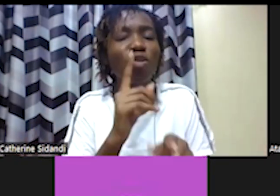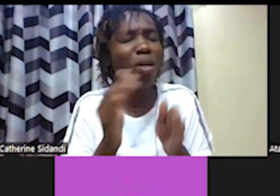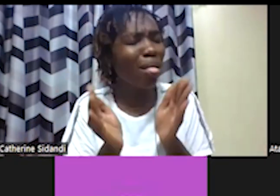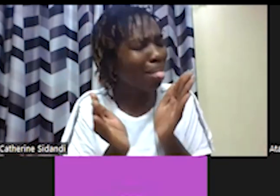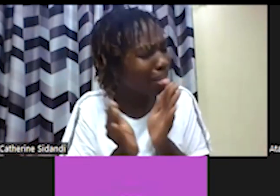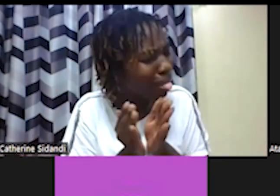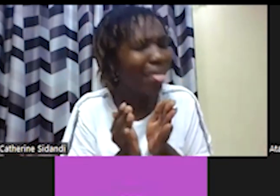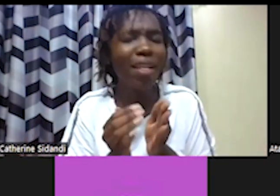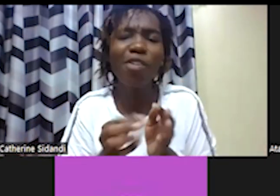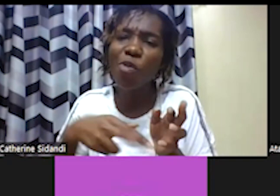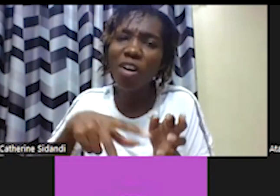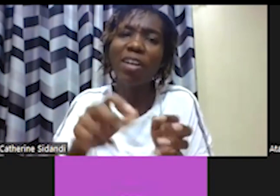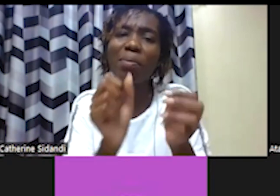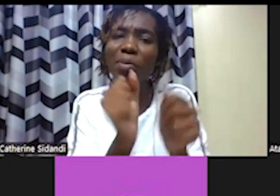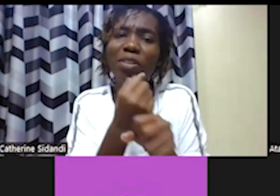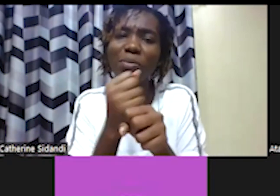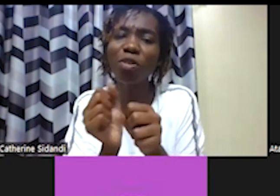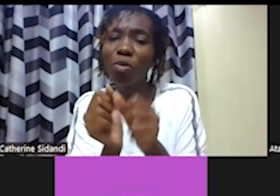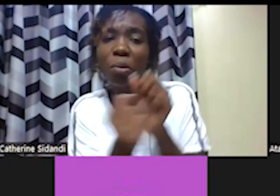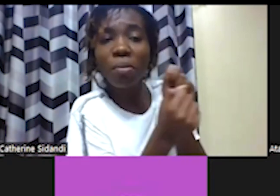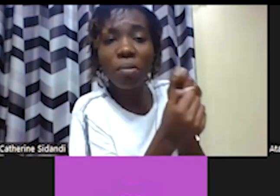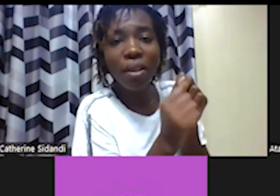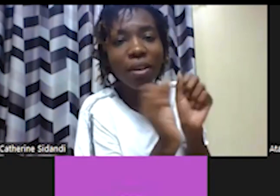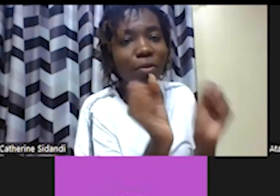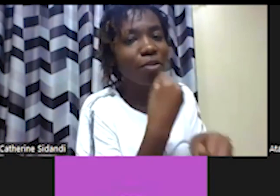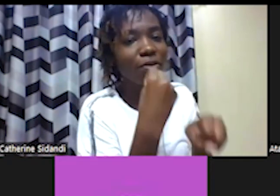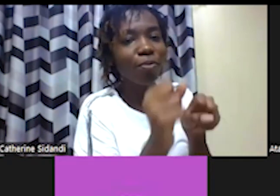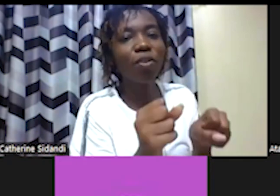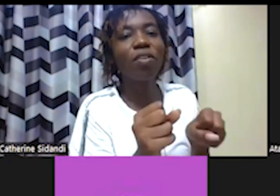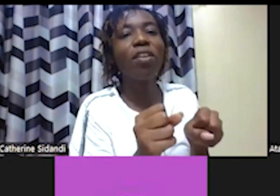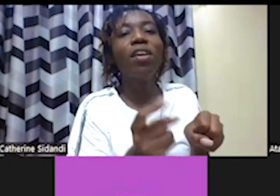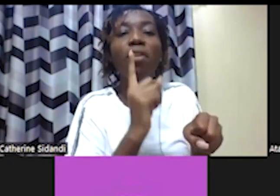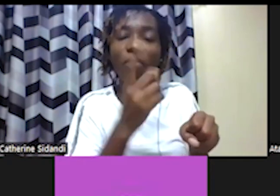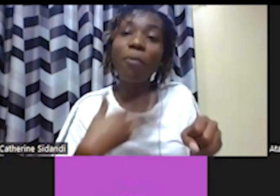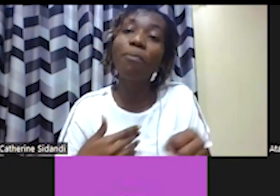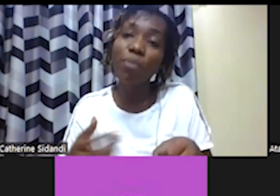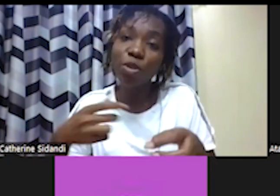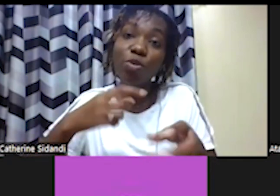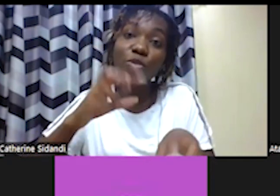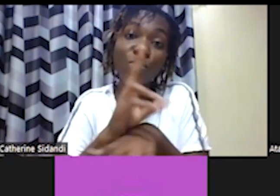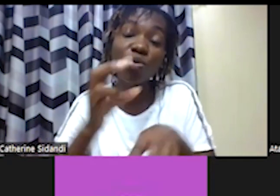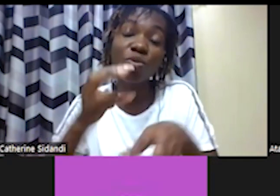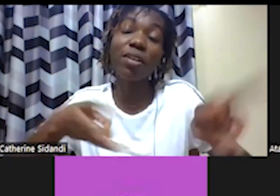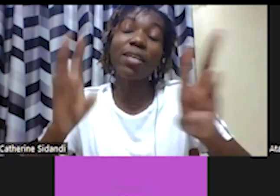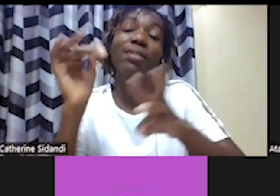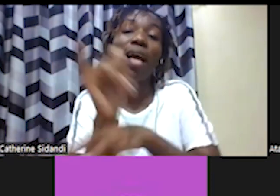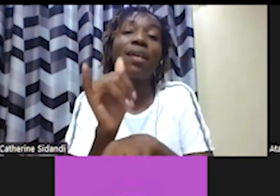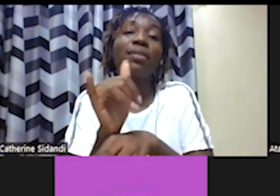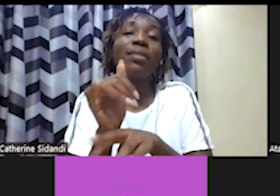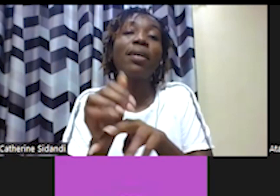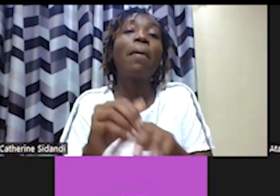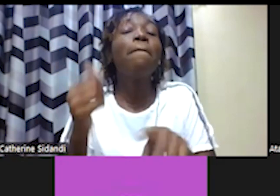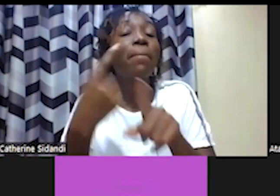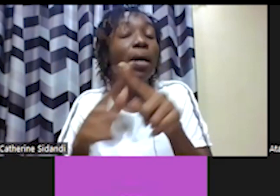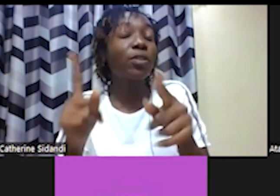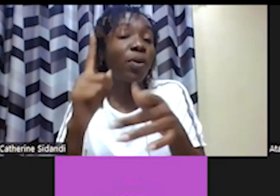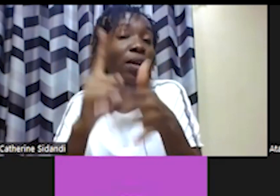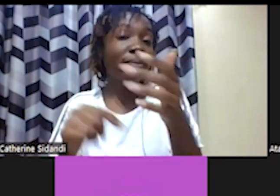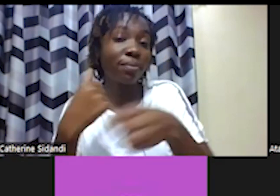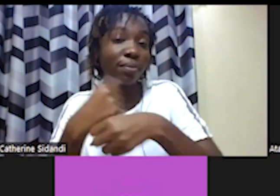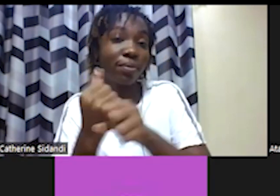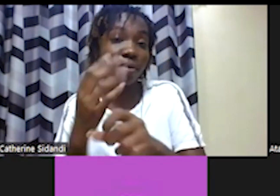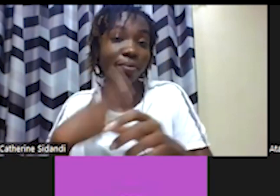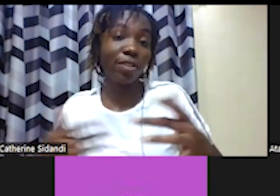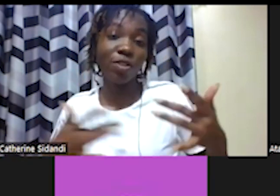you can't even turn like this and go back. So I have passed those. So what made me consider politics?